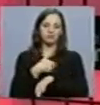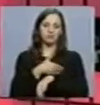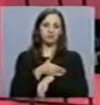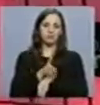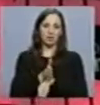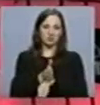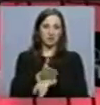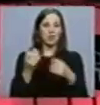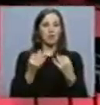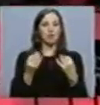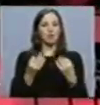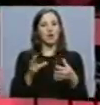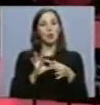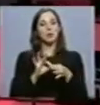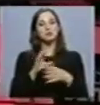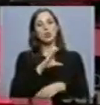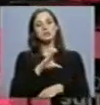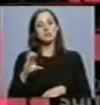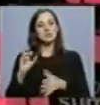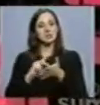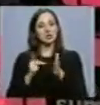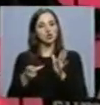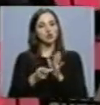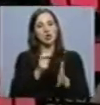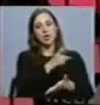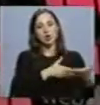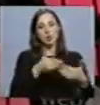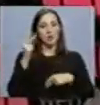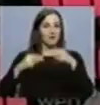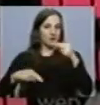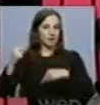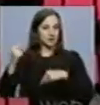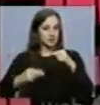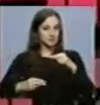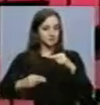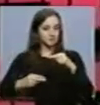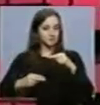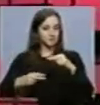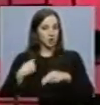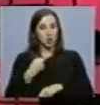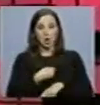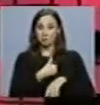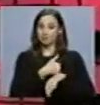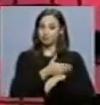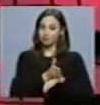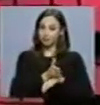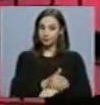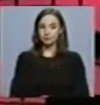behind science, technology, economics and finance. One is late.